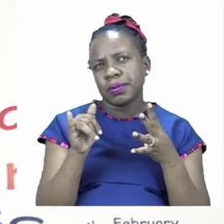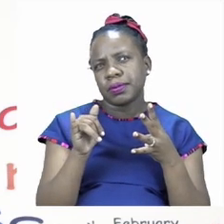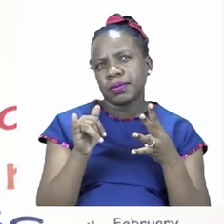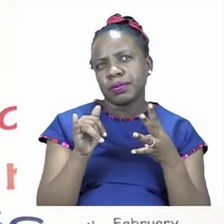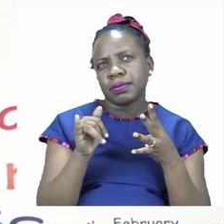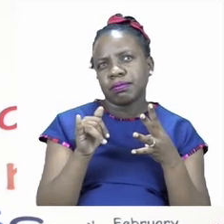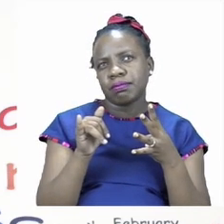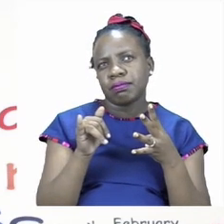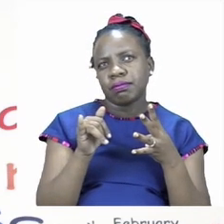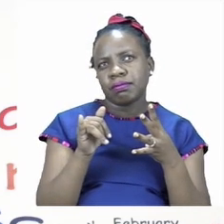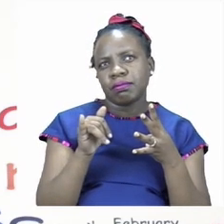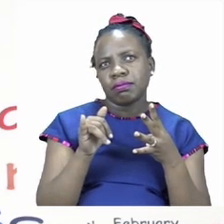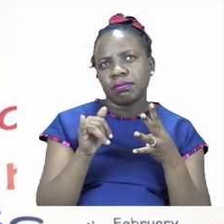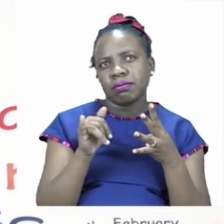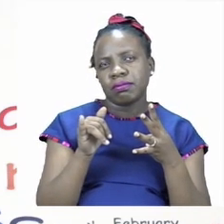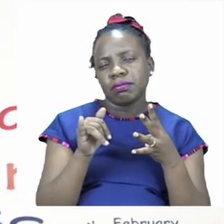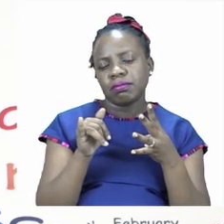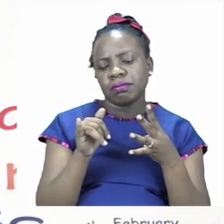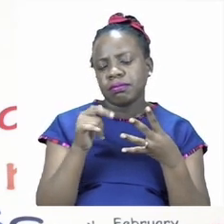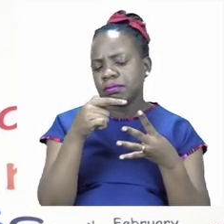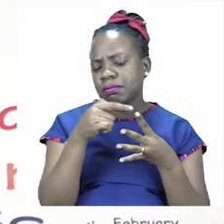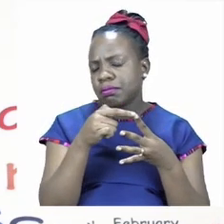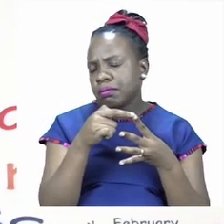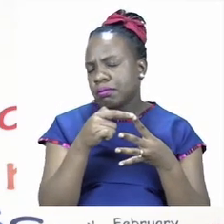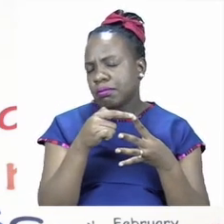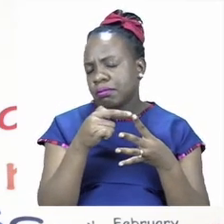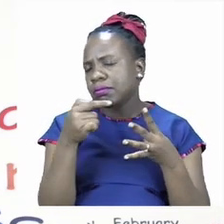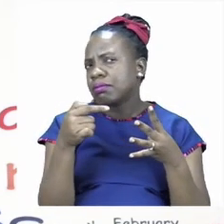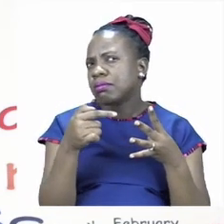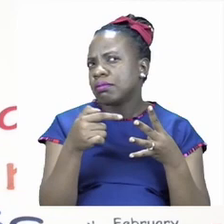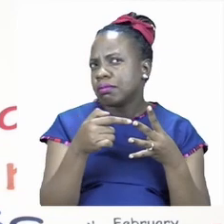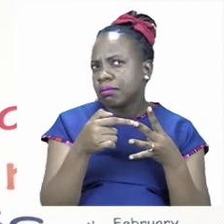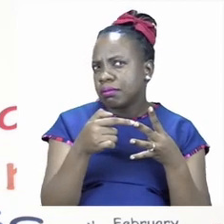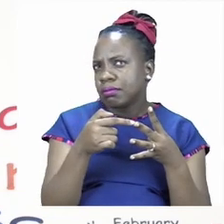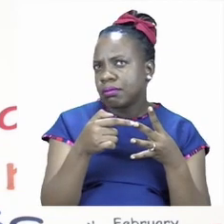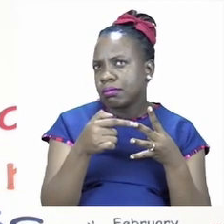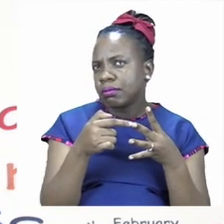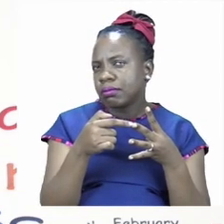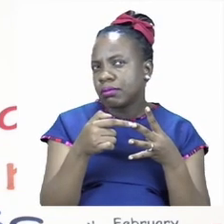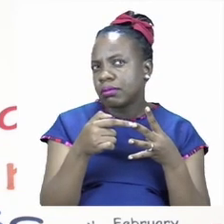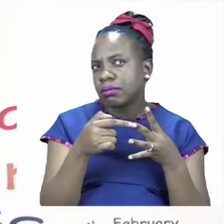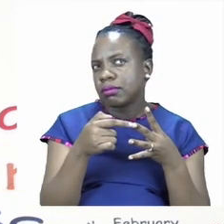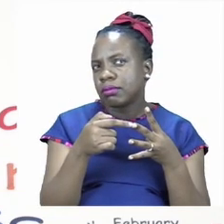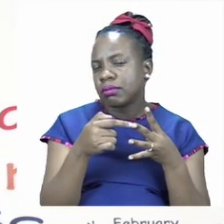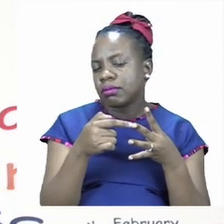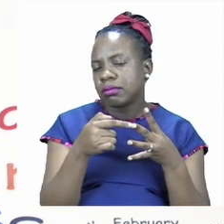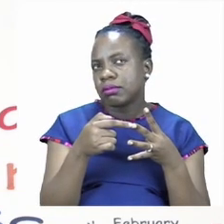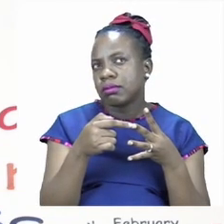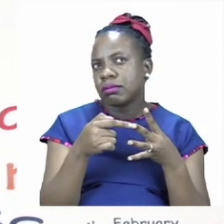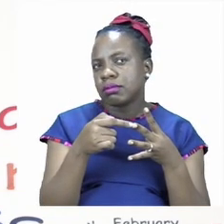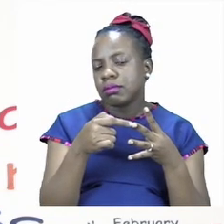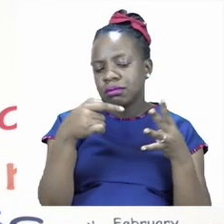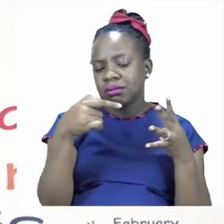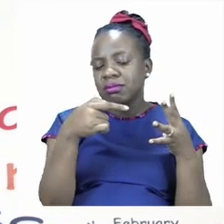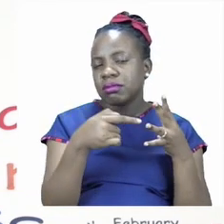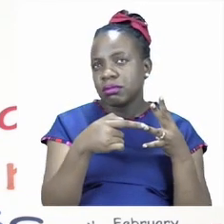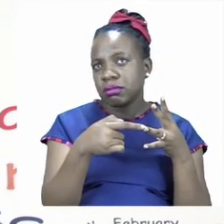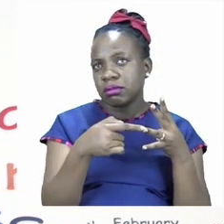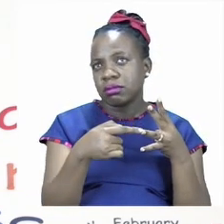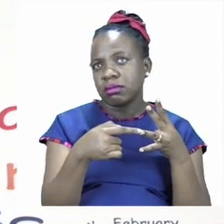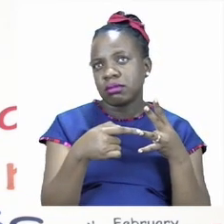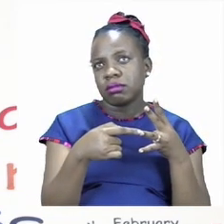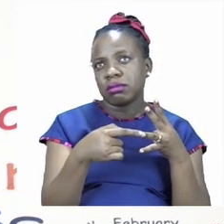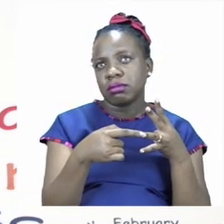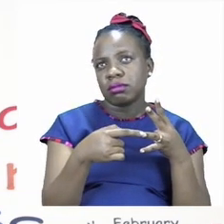seen? These is the best movie I've ever seen? Or that is